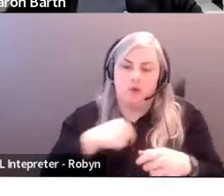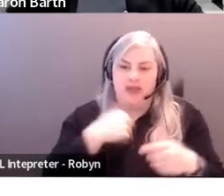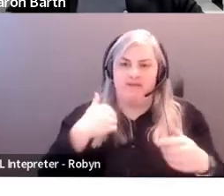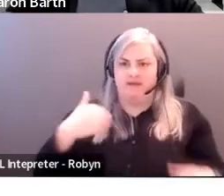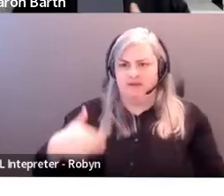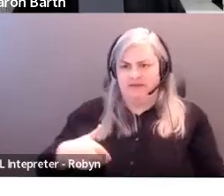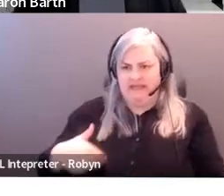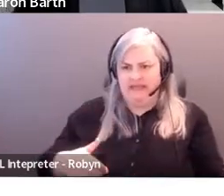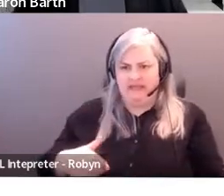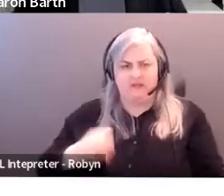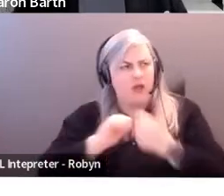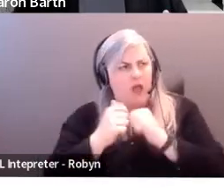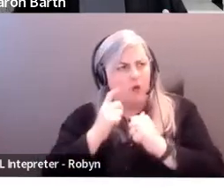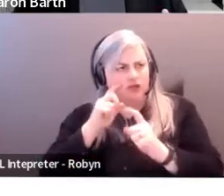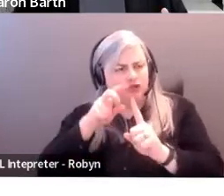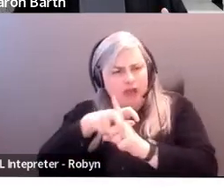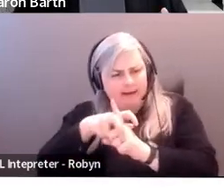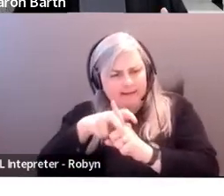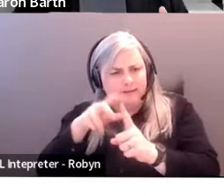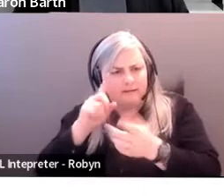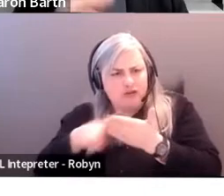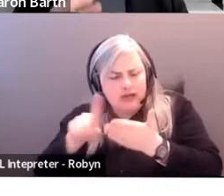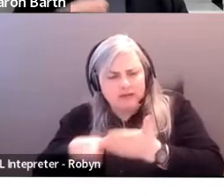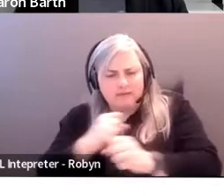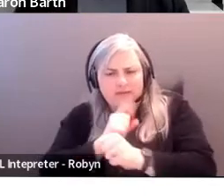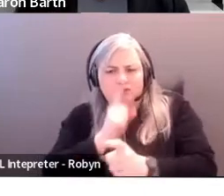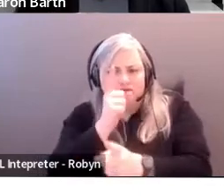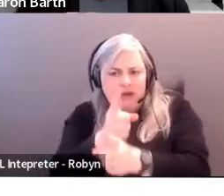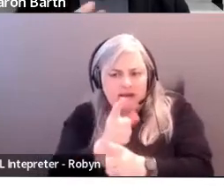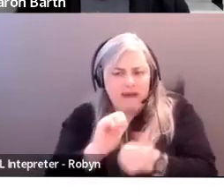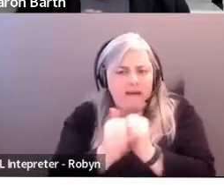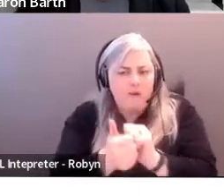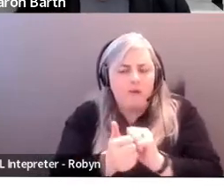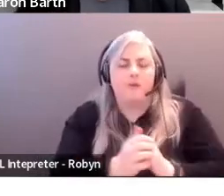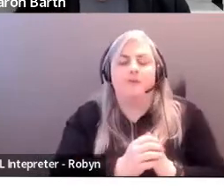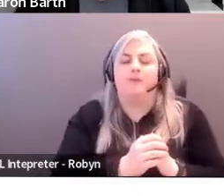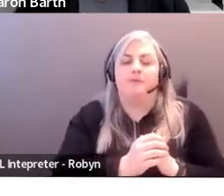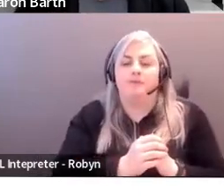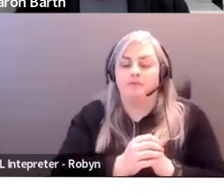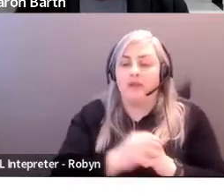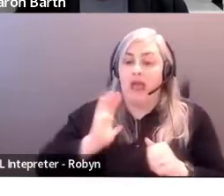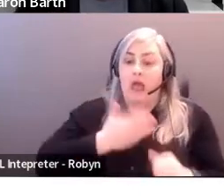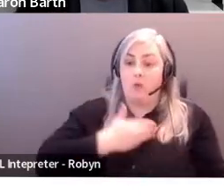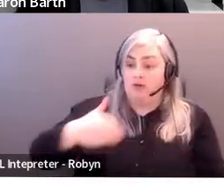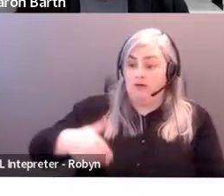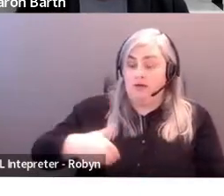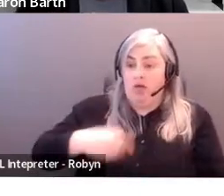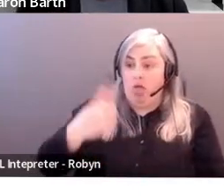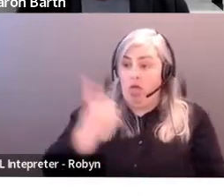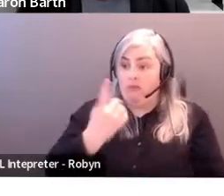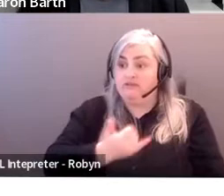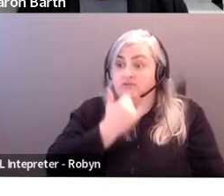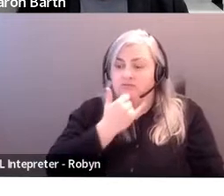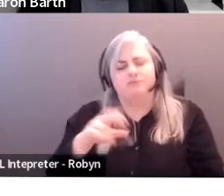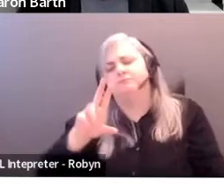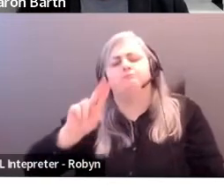feel. How do we check that? And my point isn't that it's never correct, because sometimes it is. And